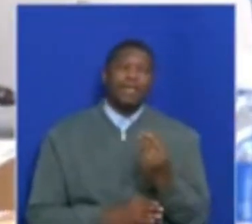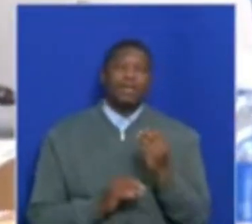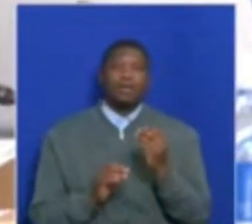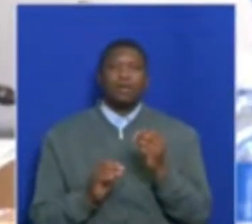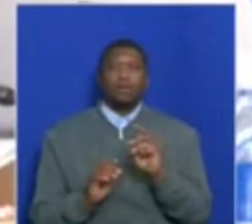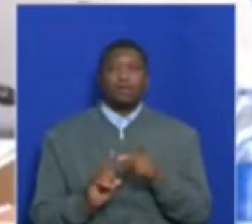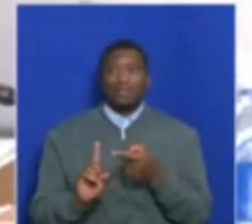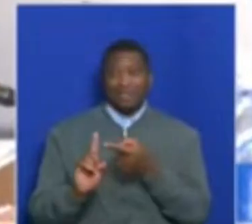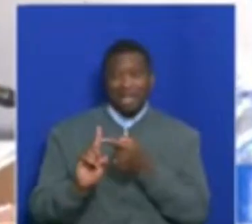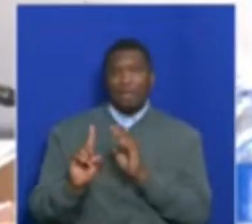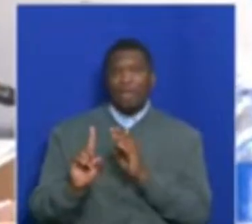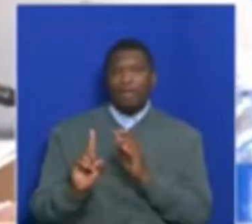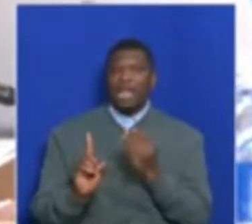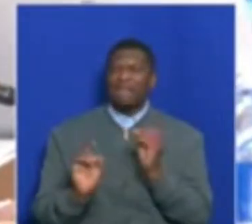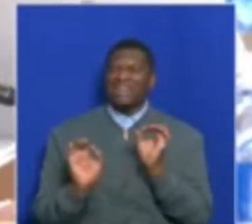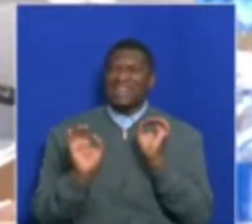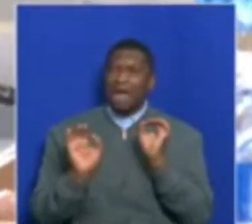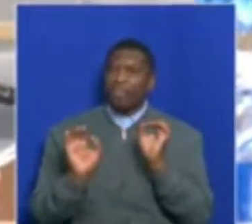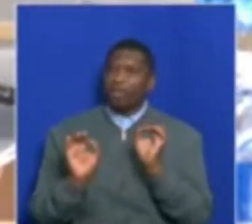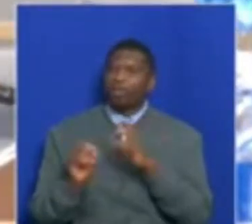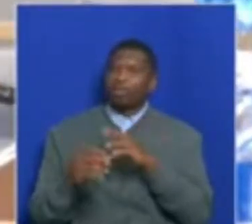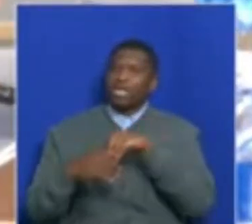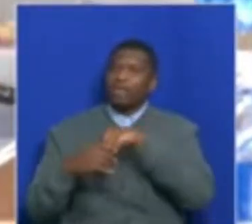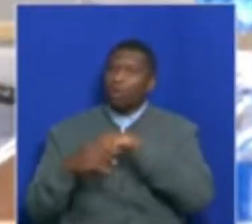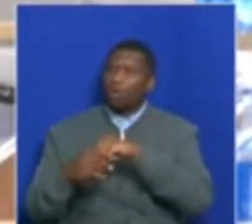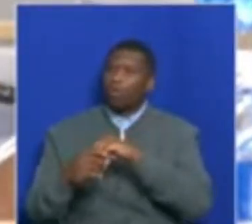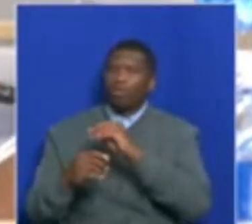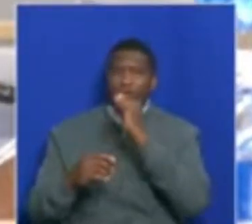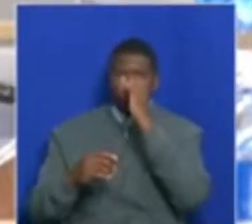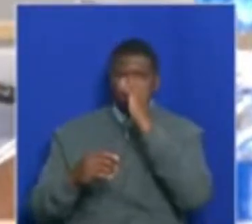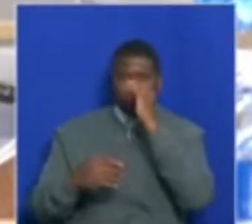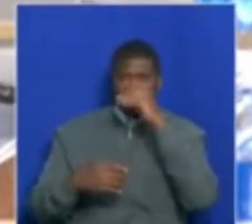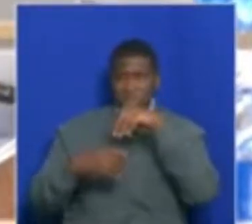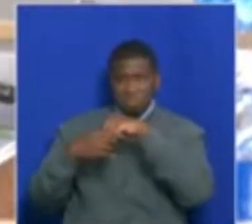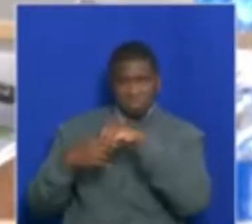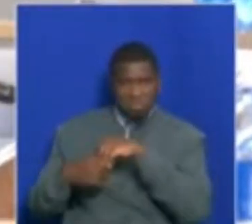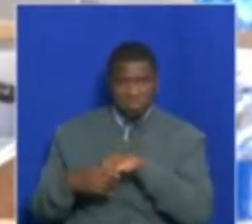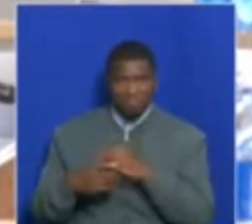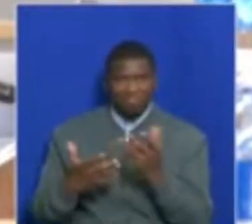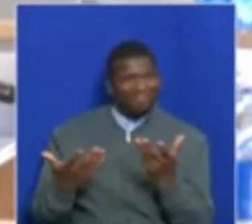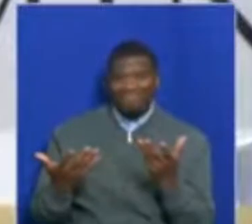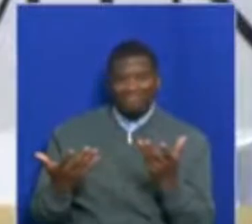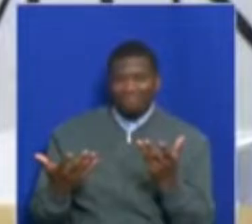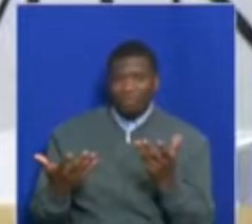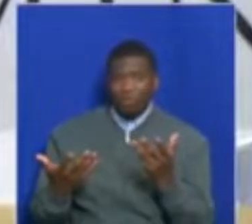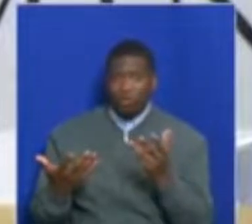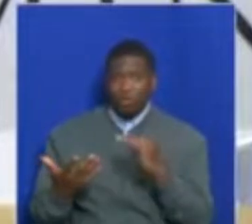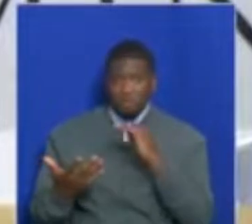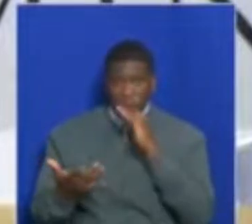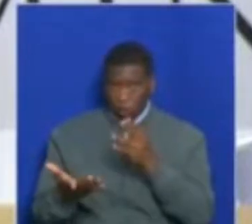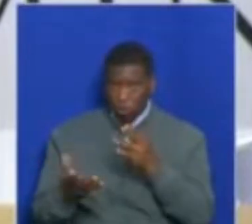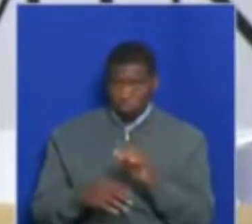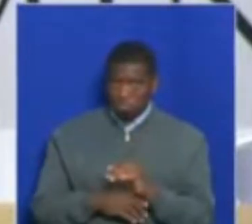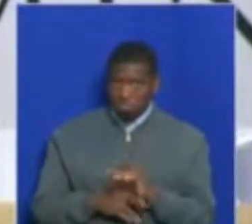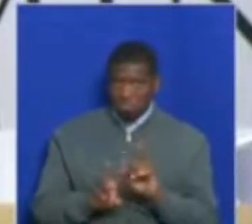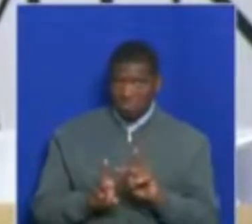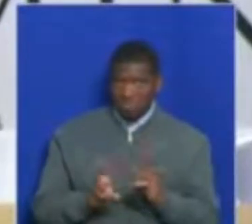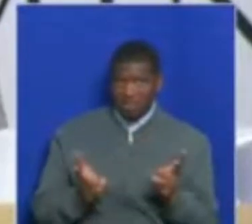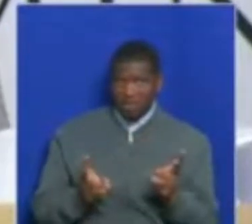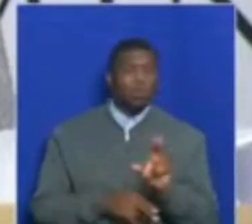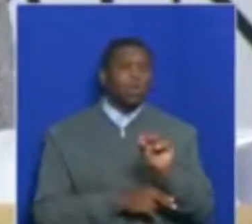implicates him in under that case number. That's not what you were conveying. No, Commissioner, the